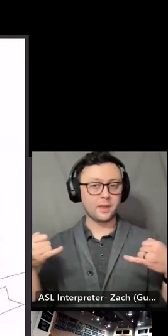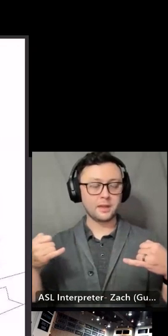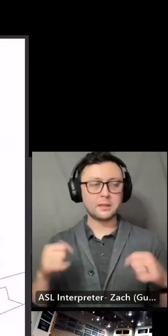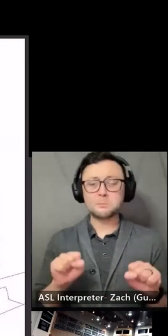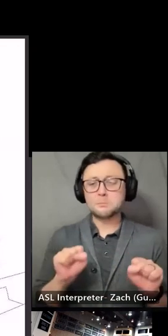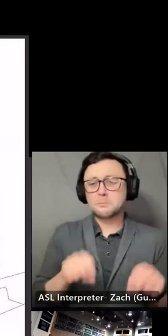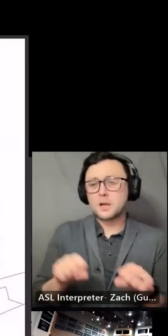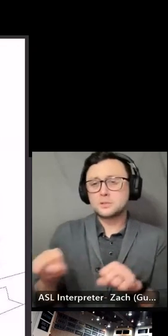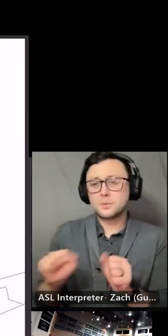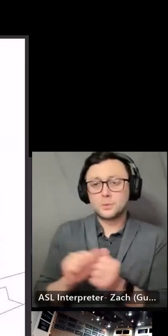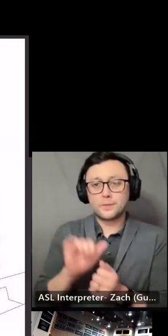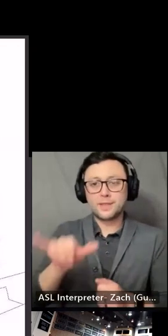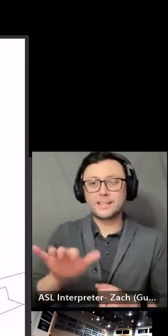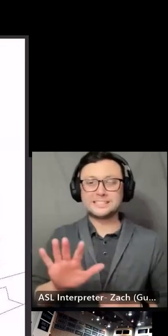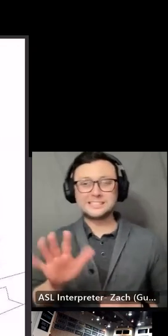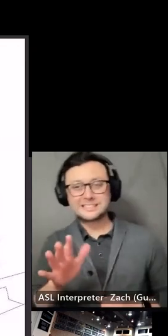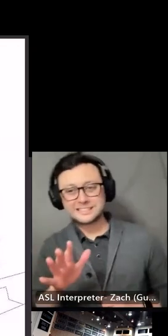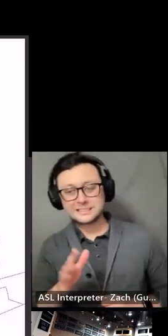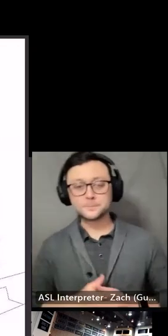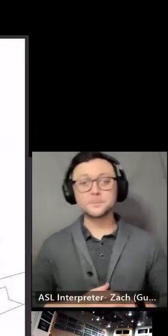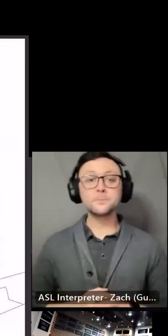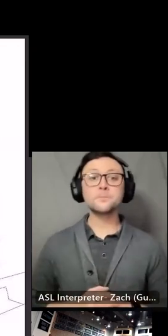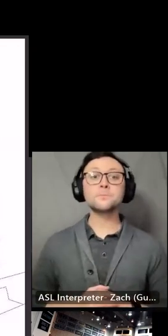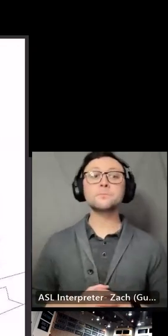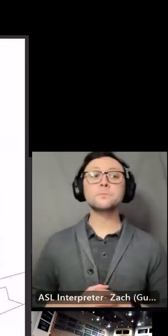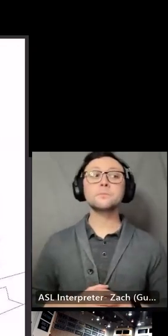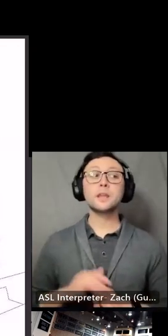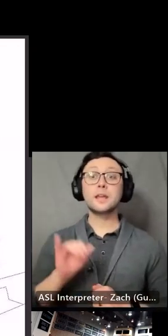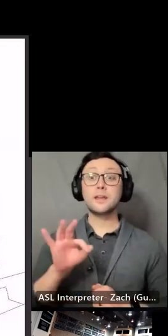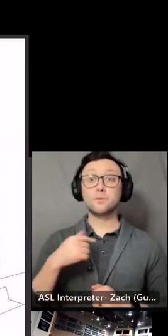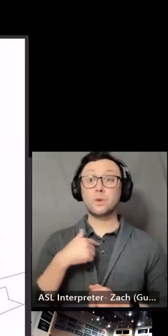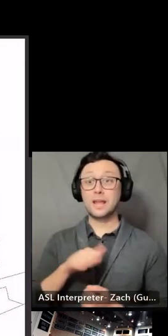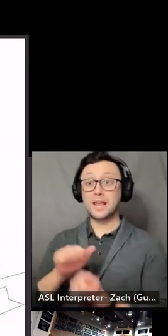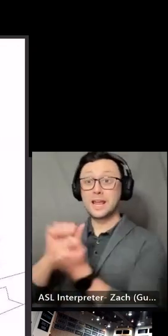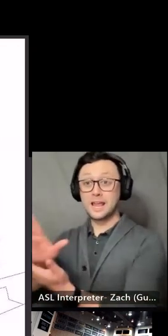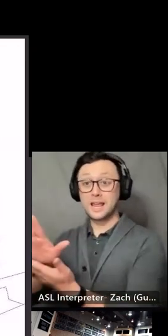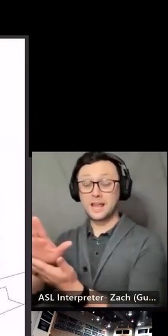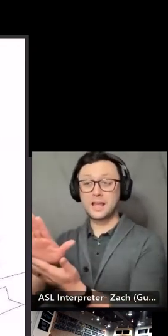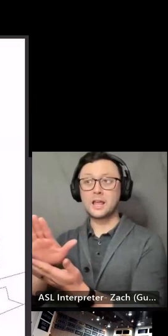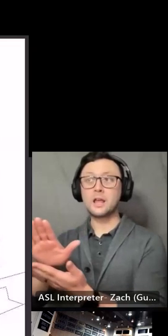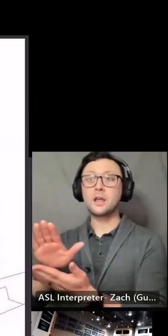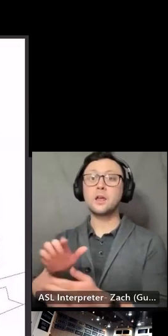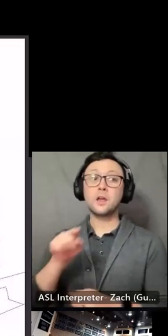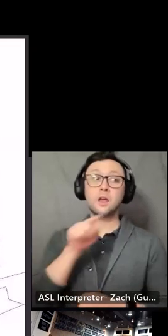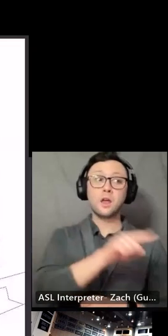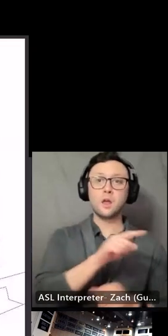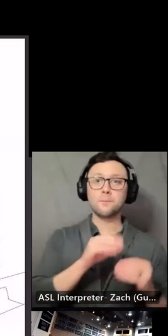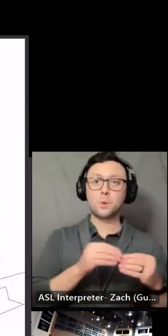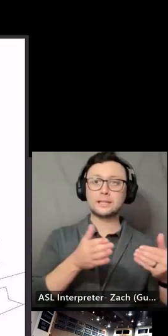that approach, it wouldn't allow us to maximize the much more easily